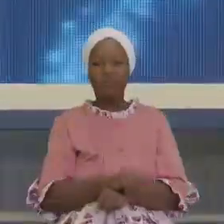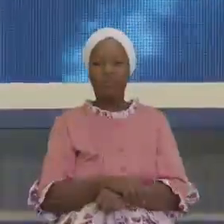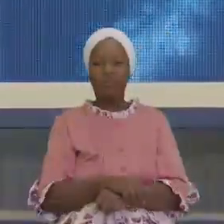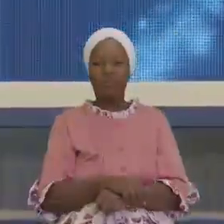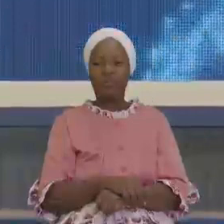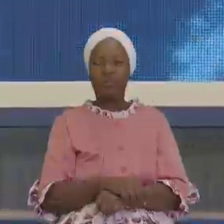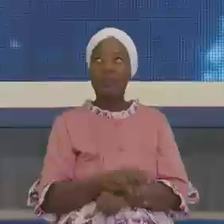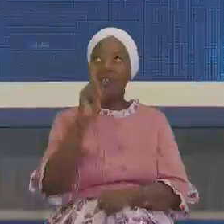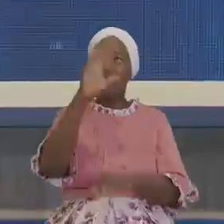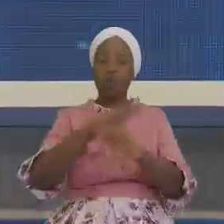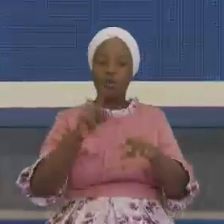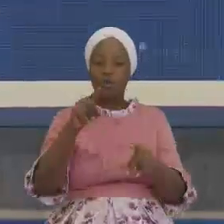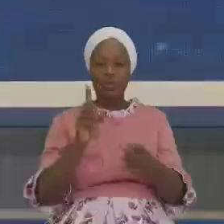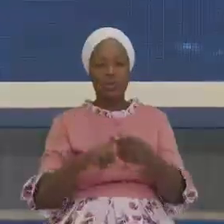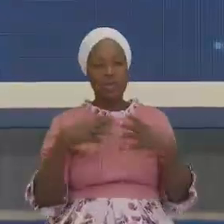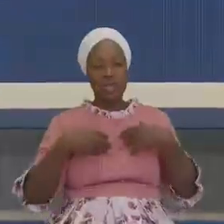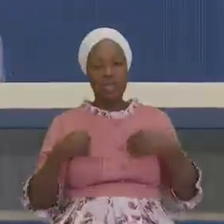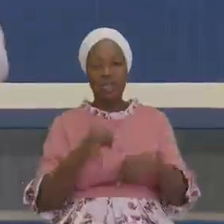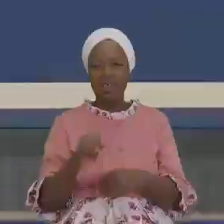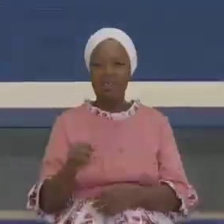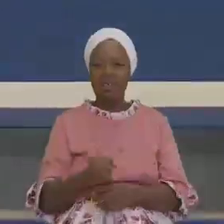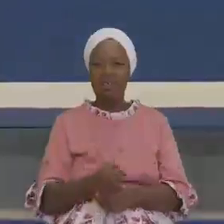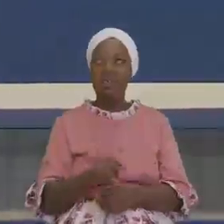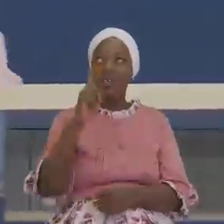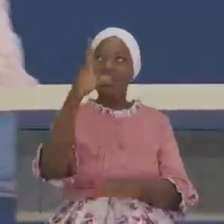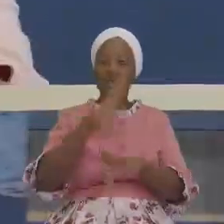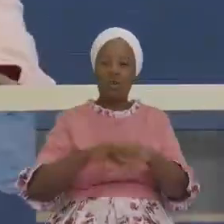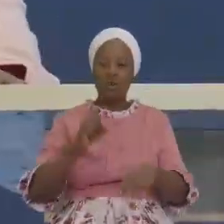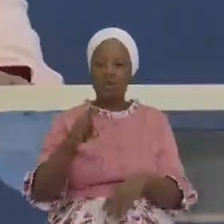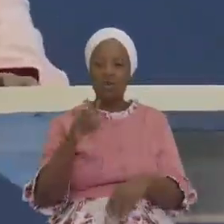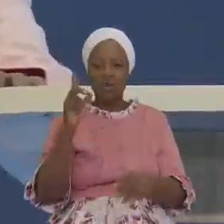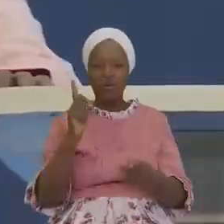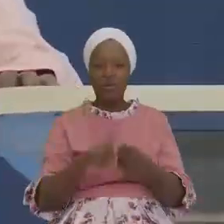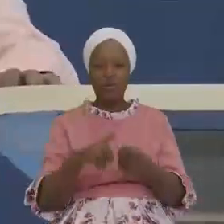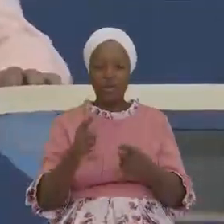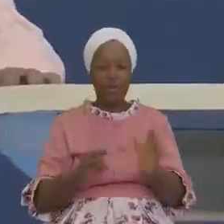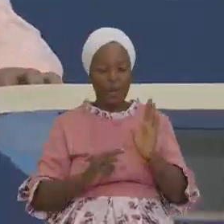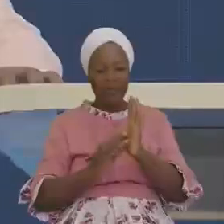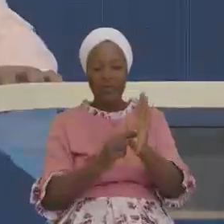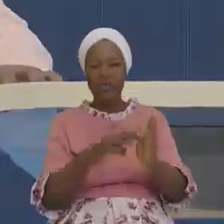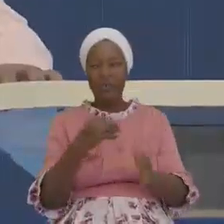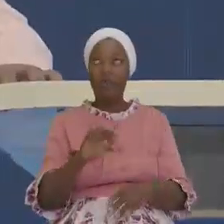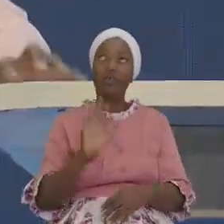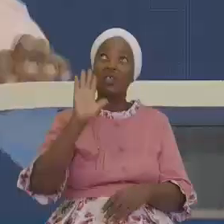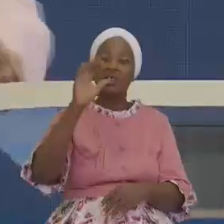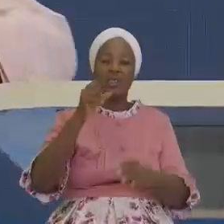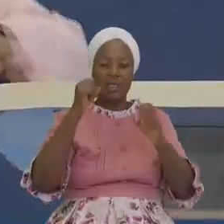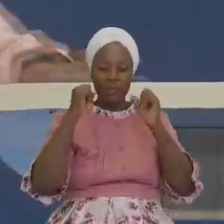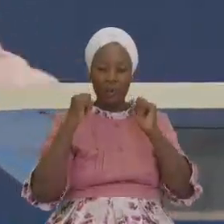Calls you into healing. He calls you into the manifestation of his power.